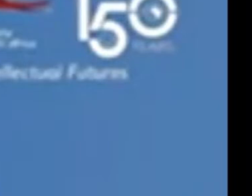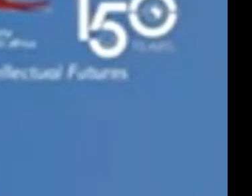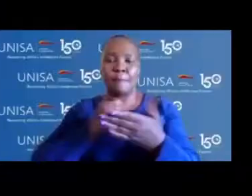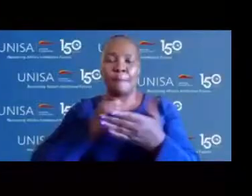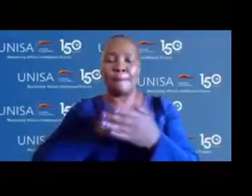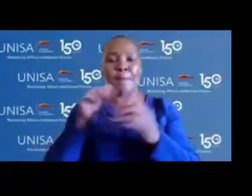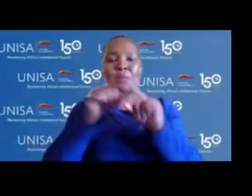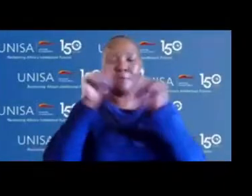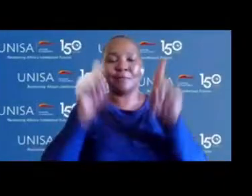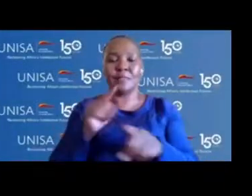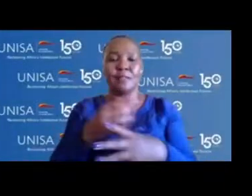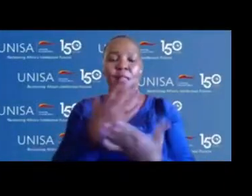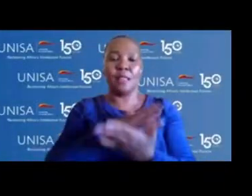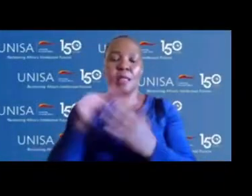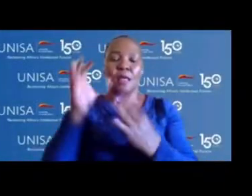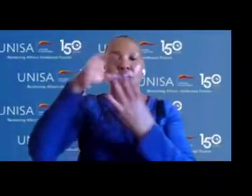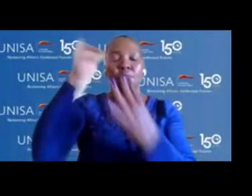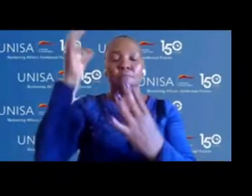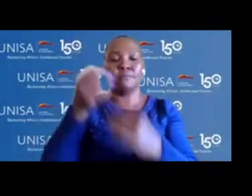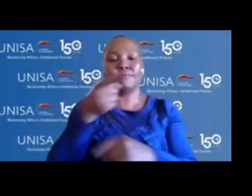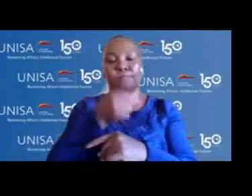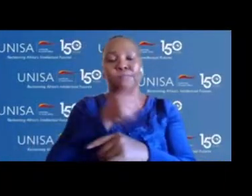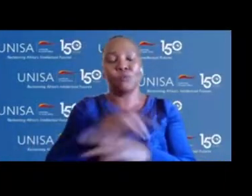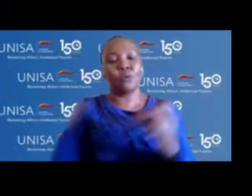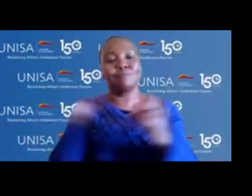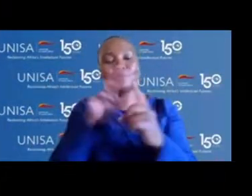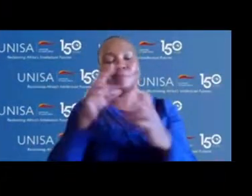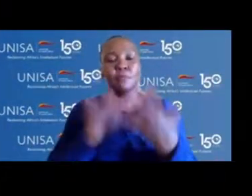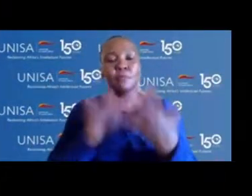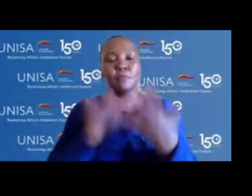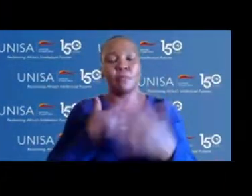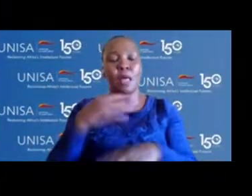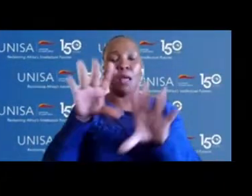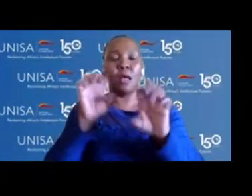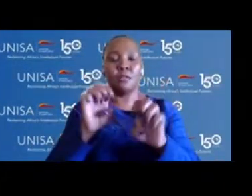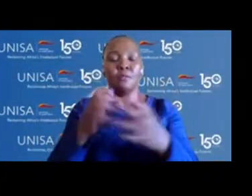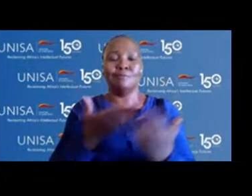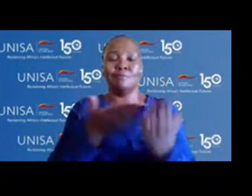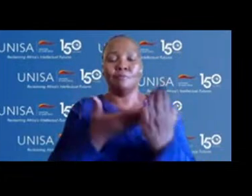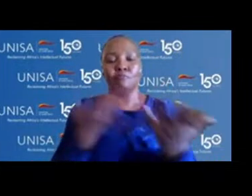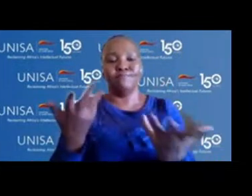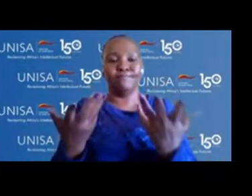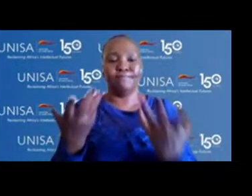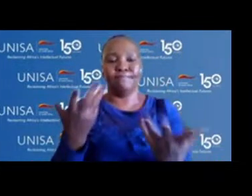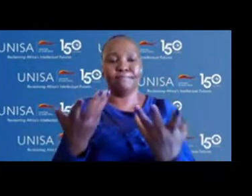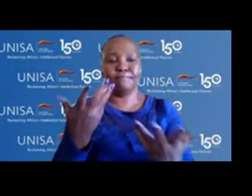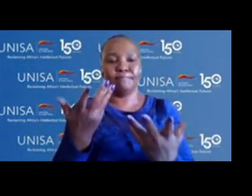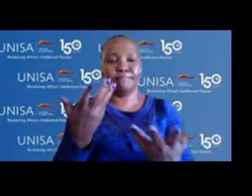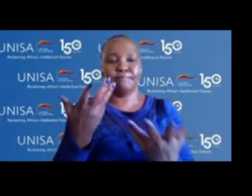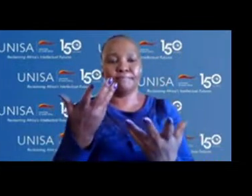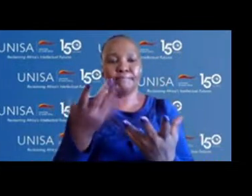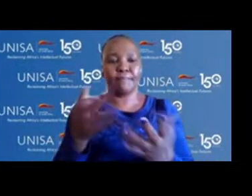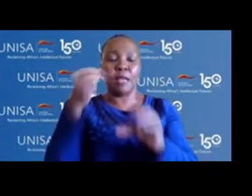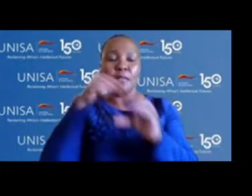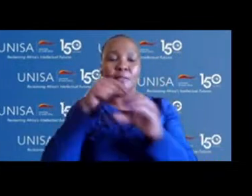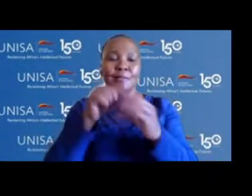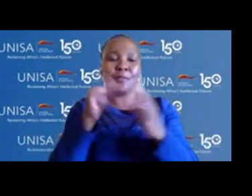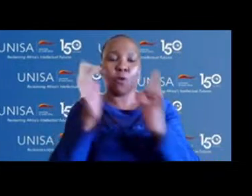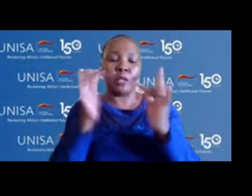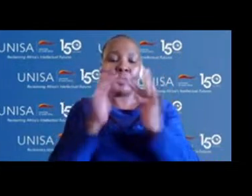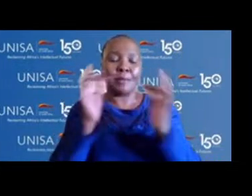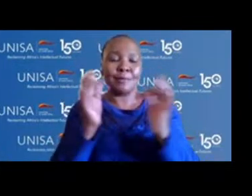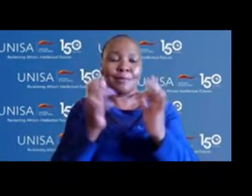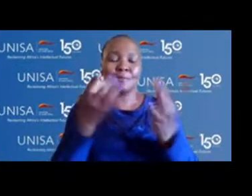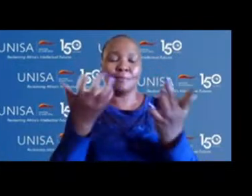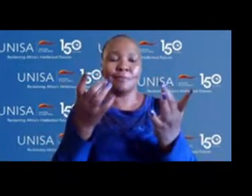There is the option as well. You'll notice for myExams, the contact centers details there as